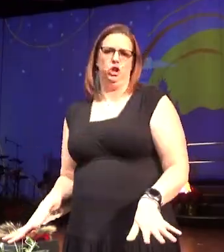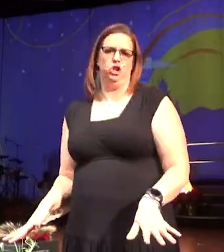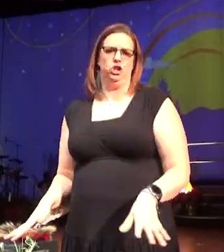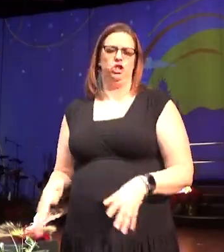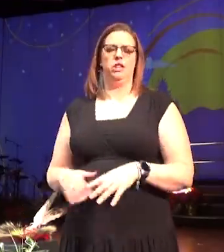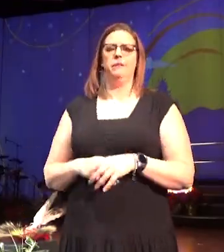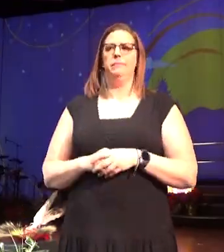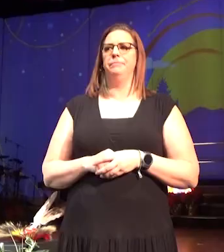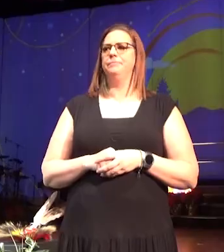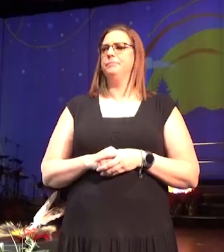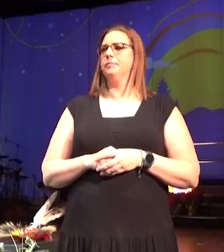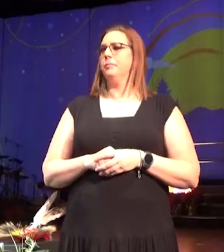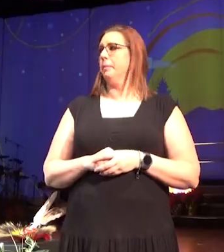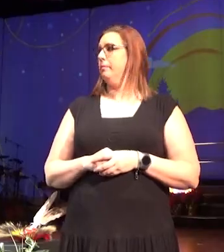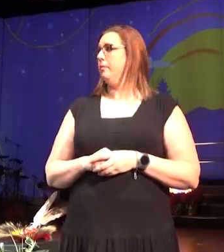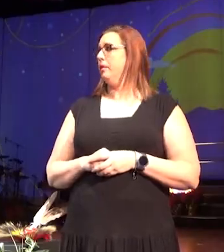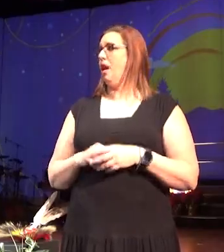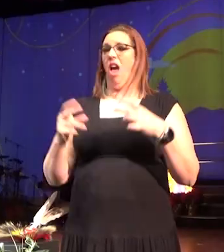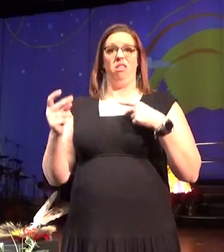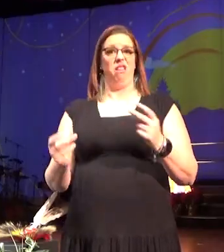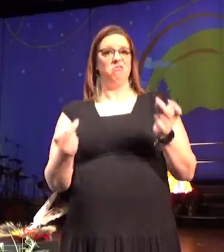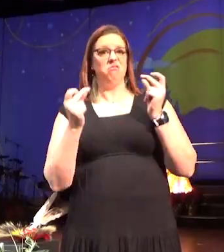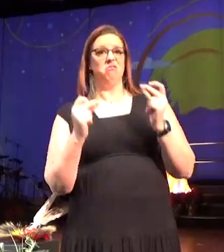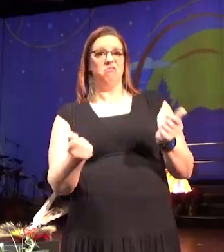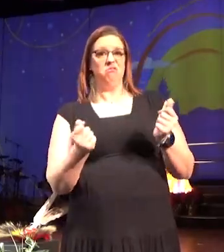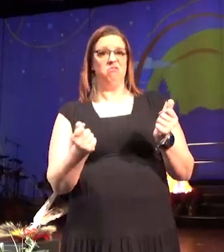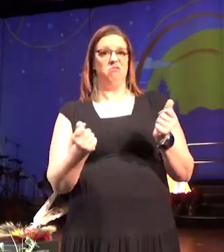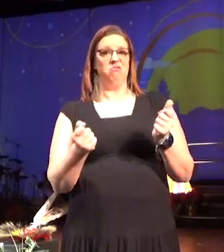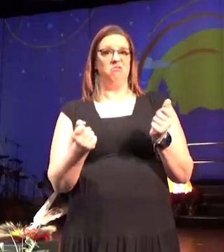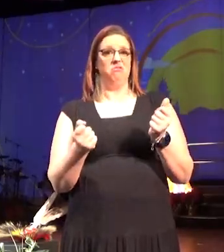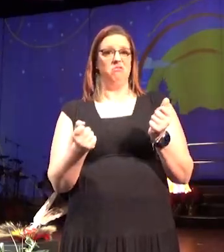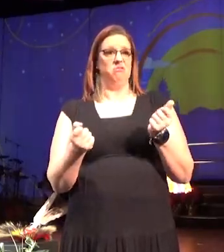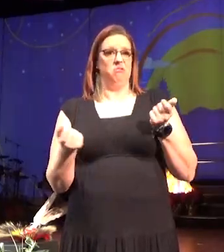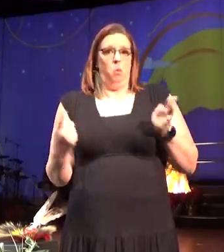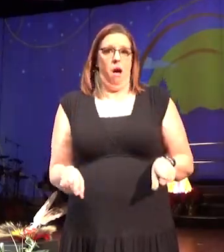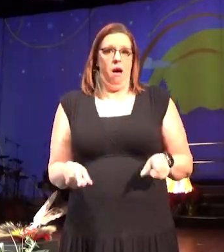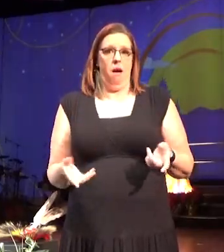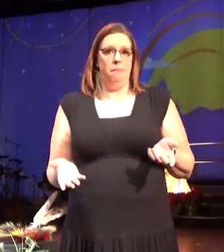quest. And all of a sudden, out of nowhere,